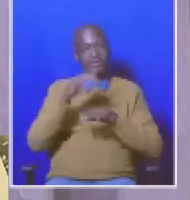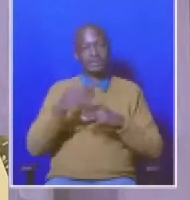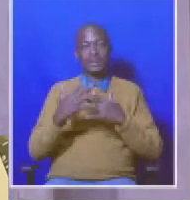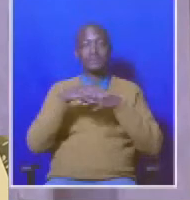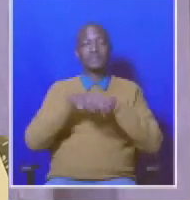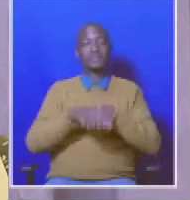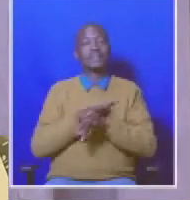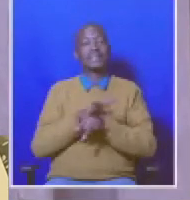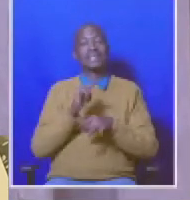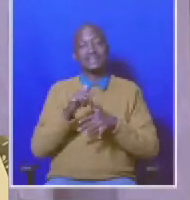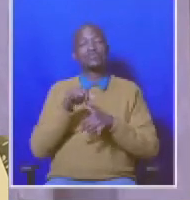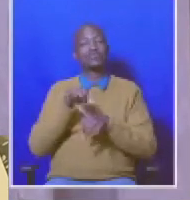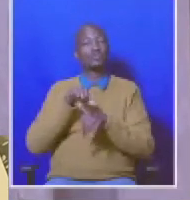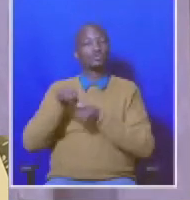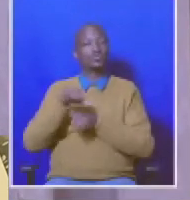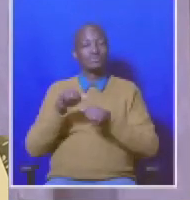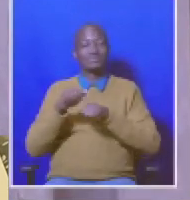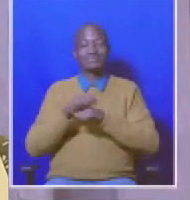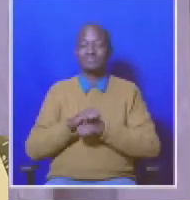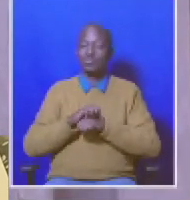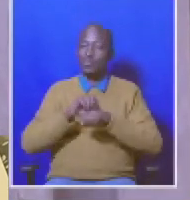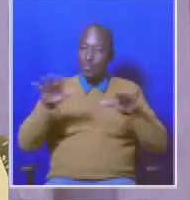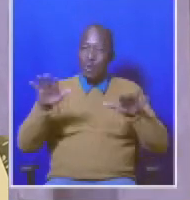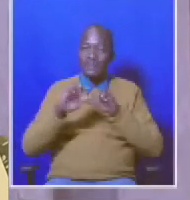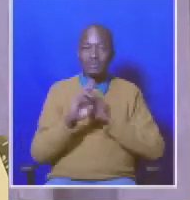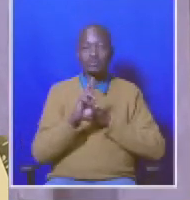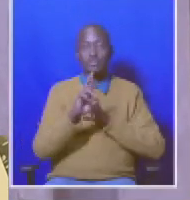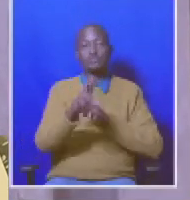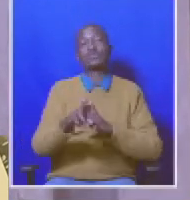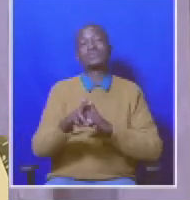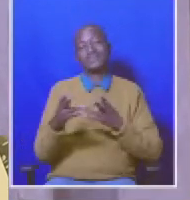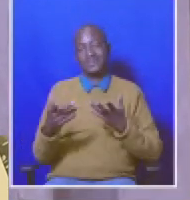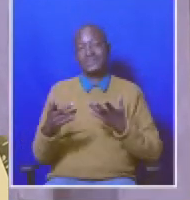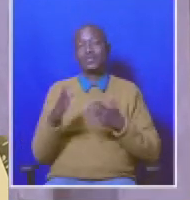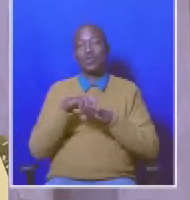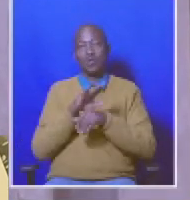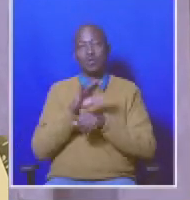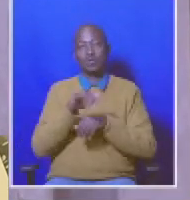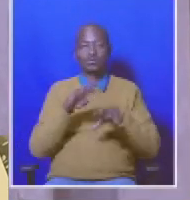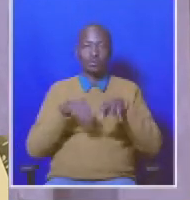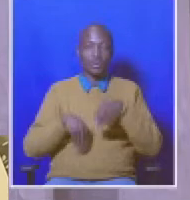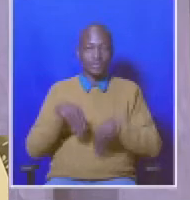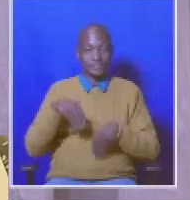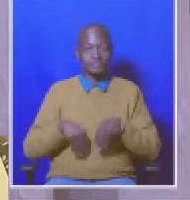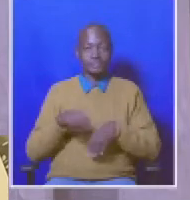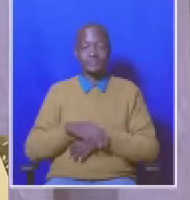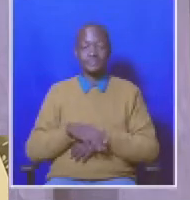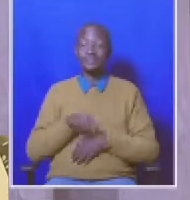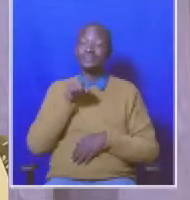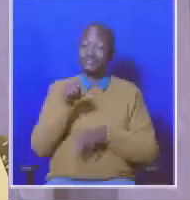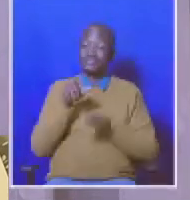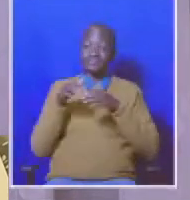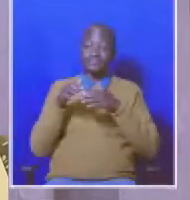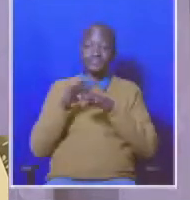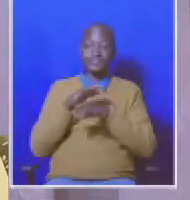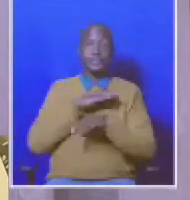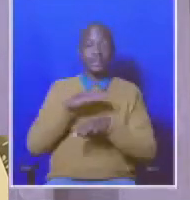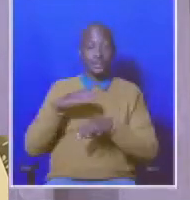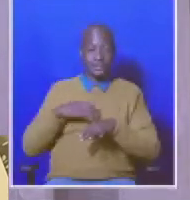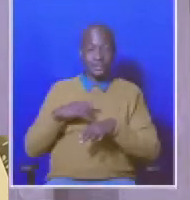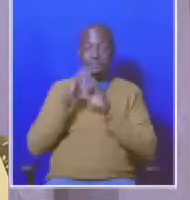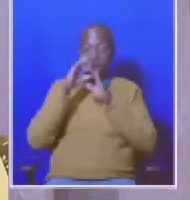a society-wide response against corruption. This council will in the main focus